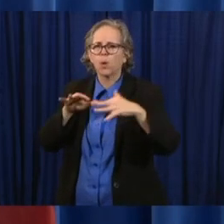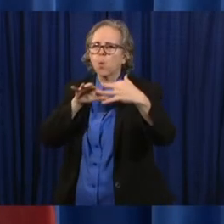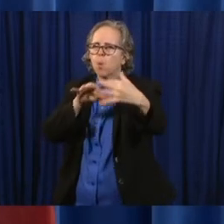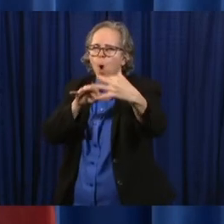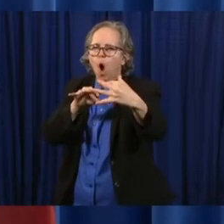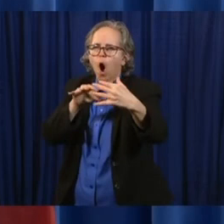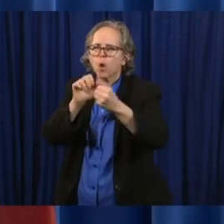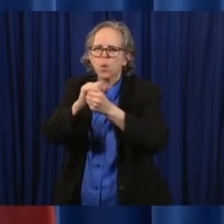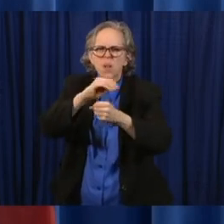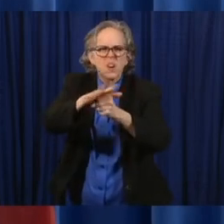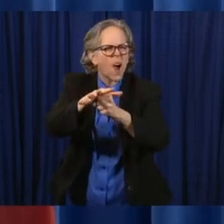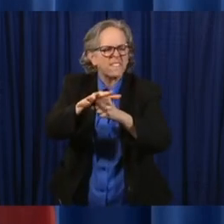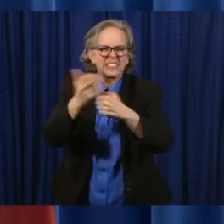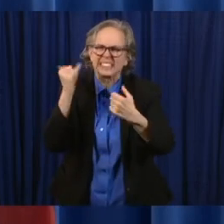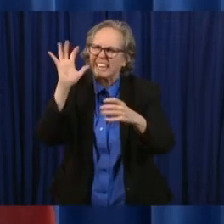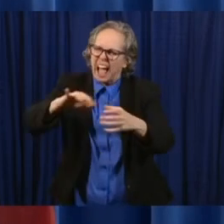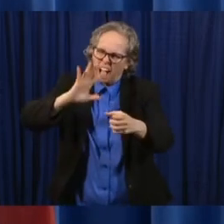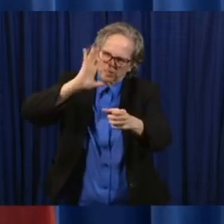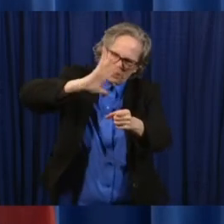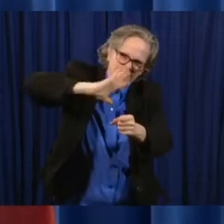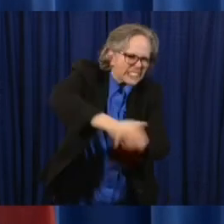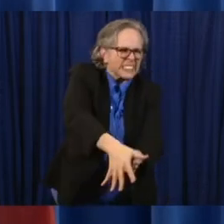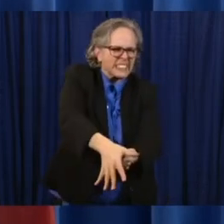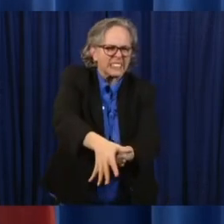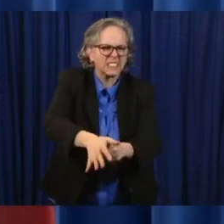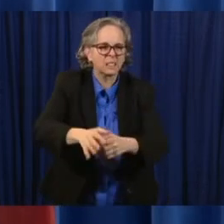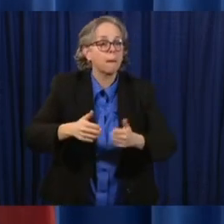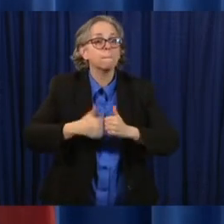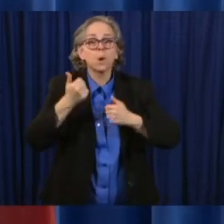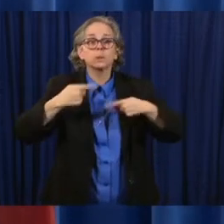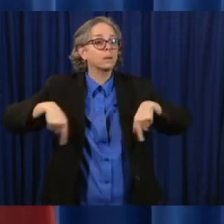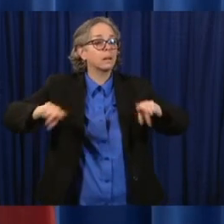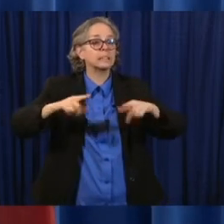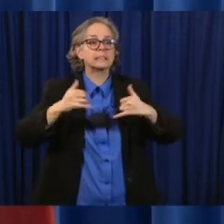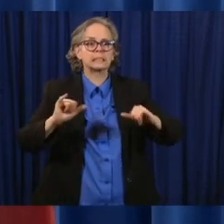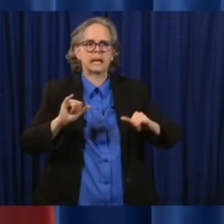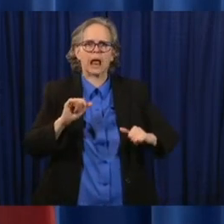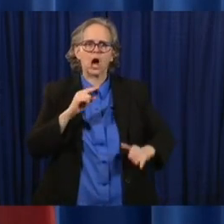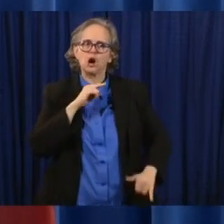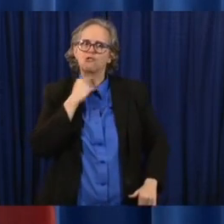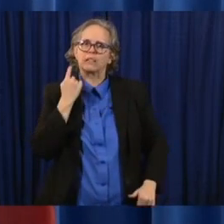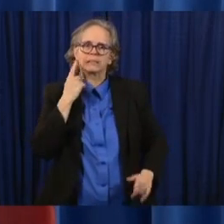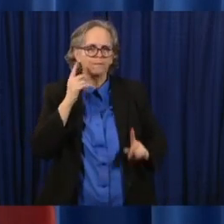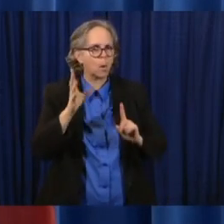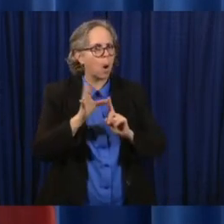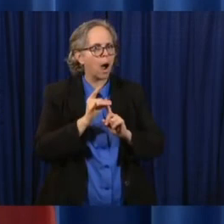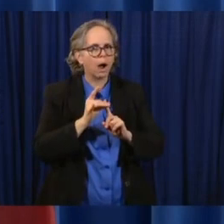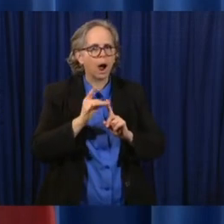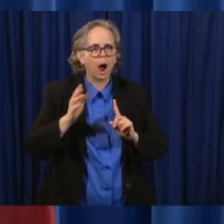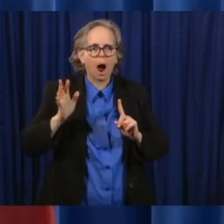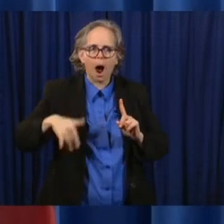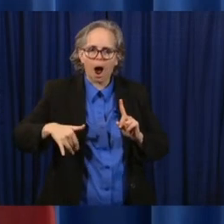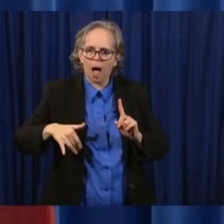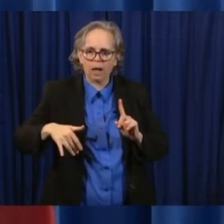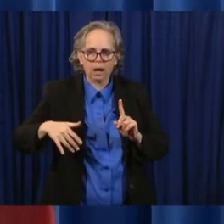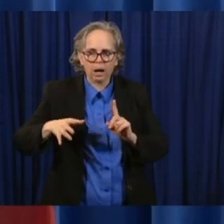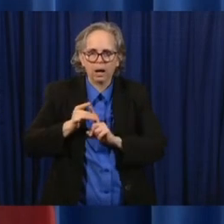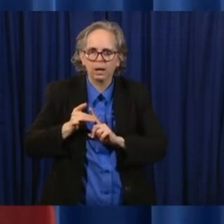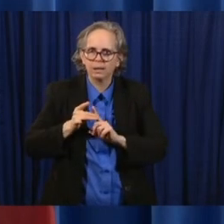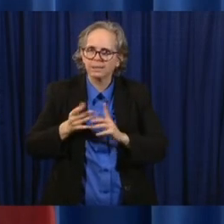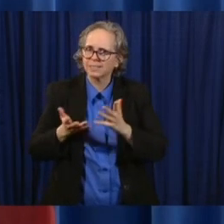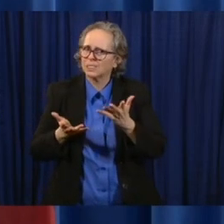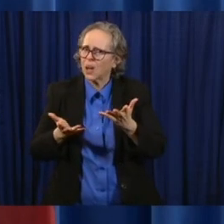of Ohioans are still susceptible to it. They have not had it. So the spread problem is just there just as